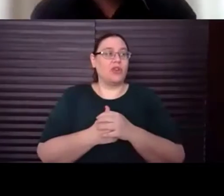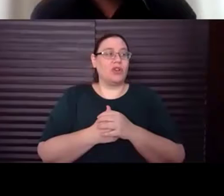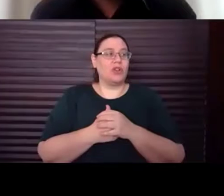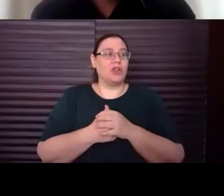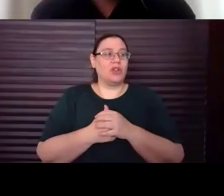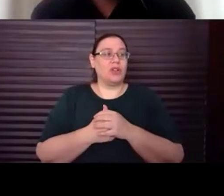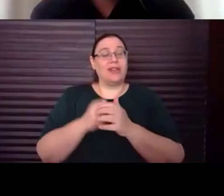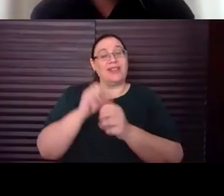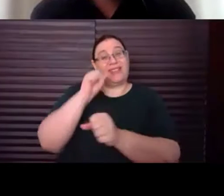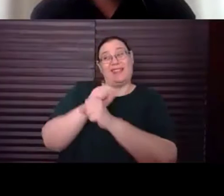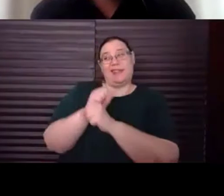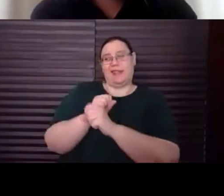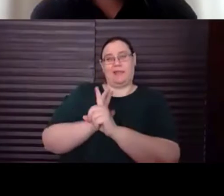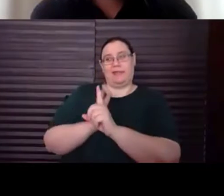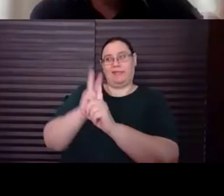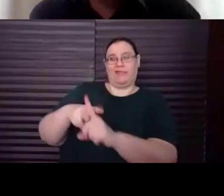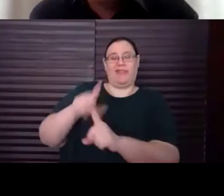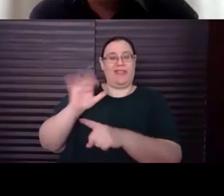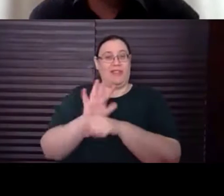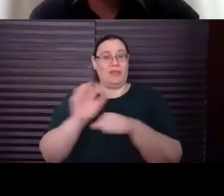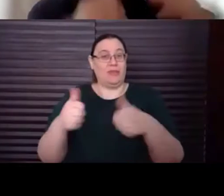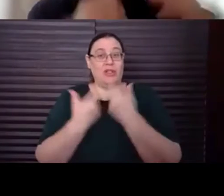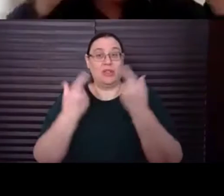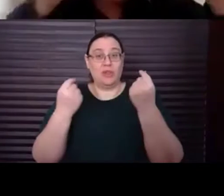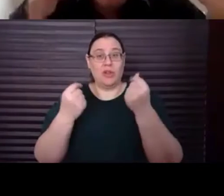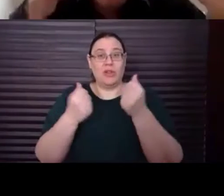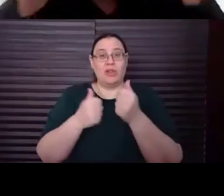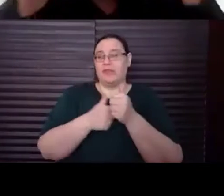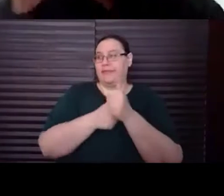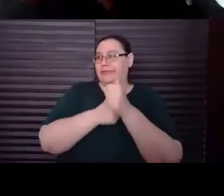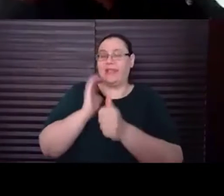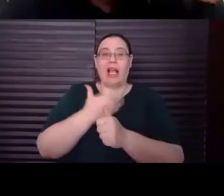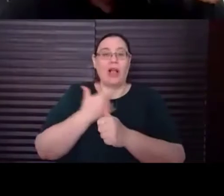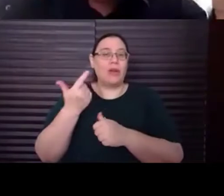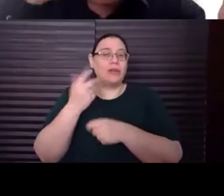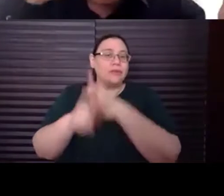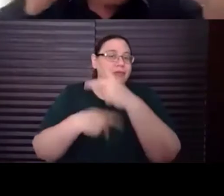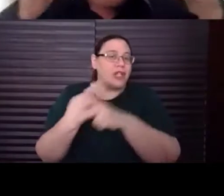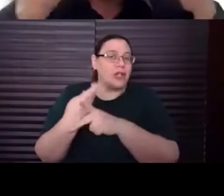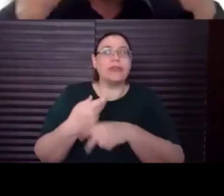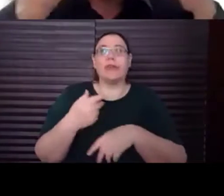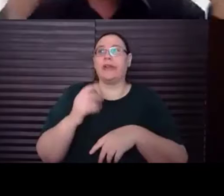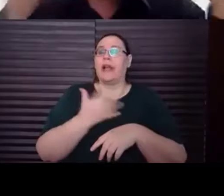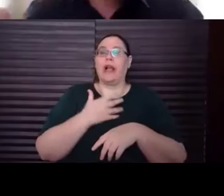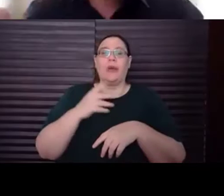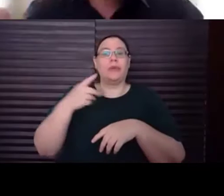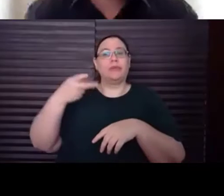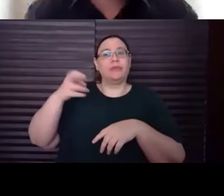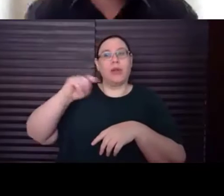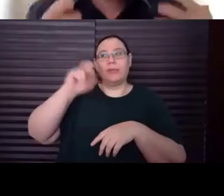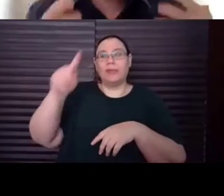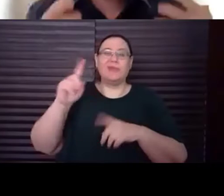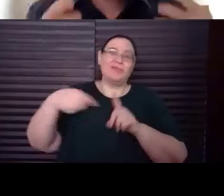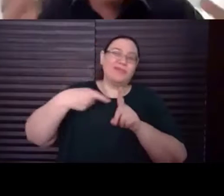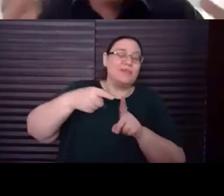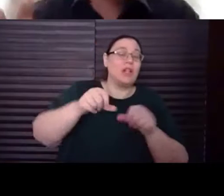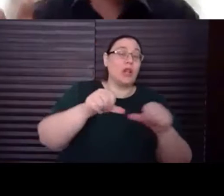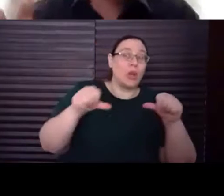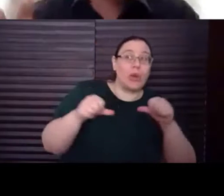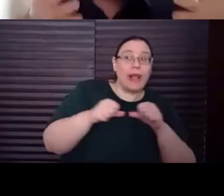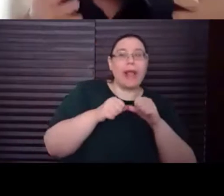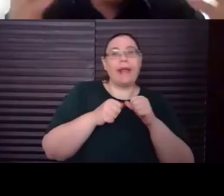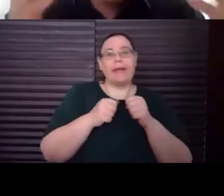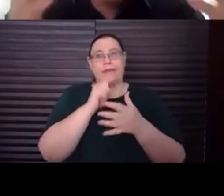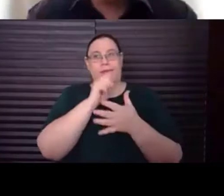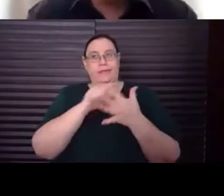assignment of the film challenge is to follow our genre, our props. There's locations, there's things that have to be